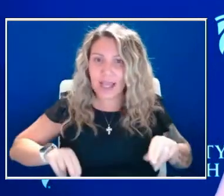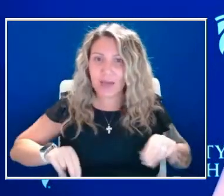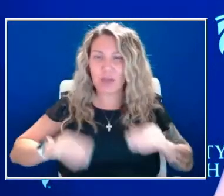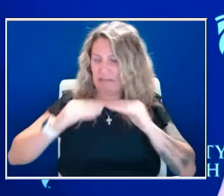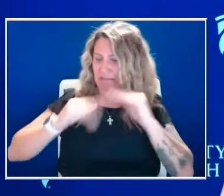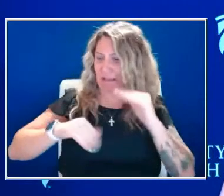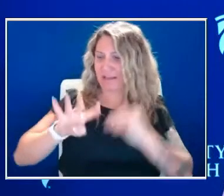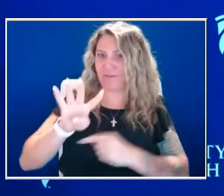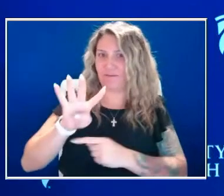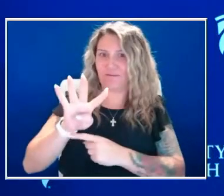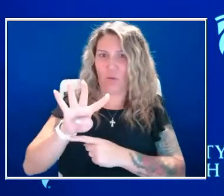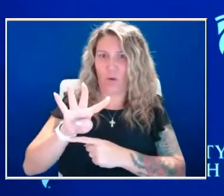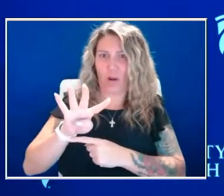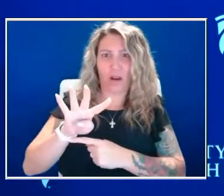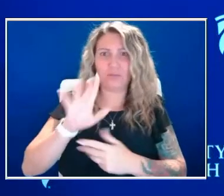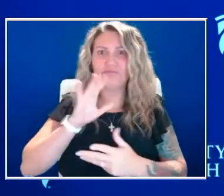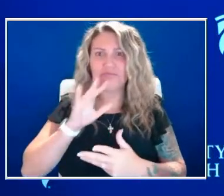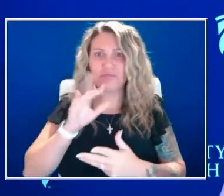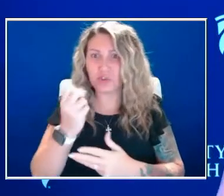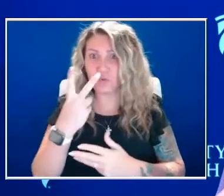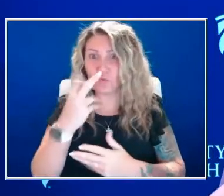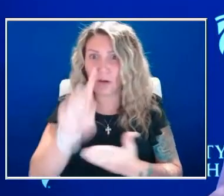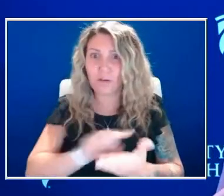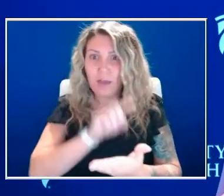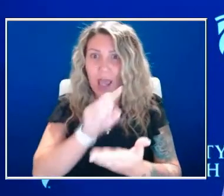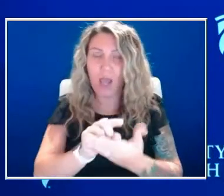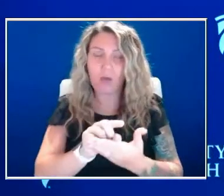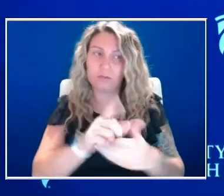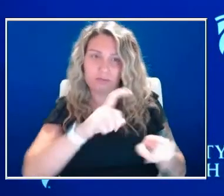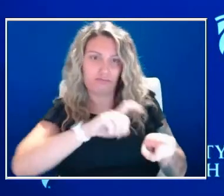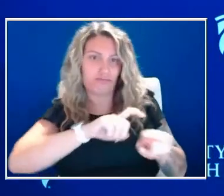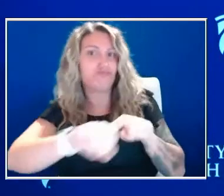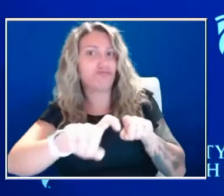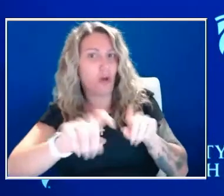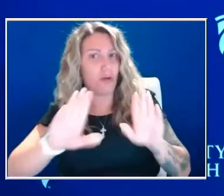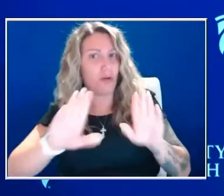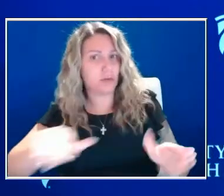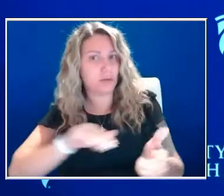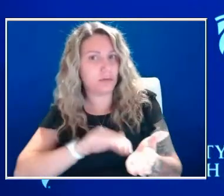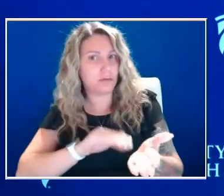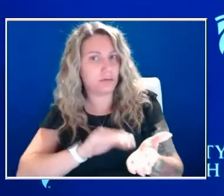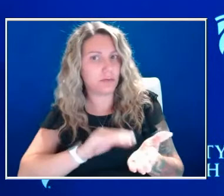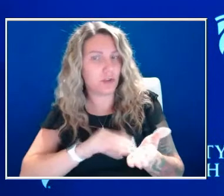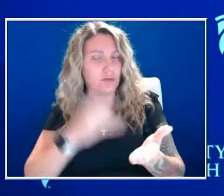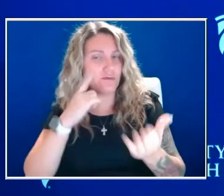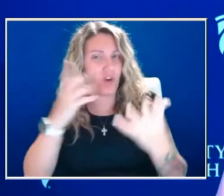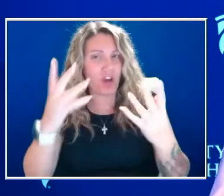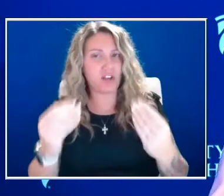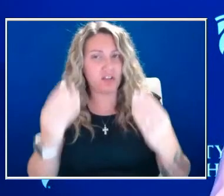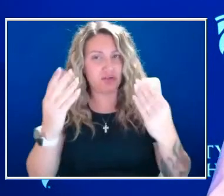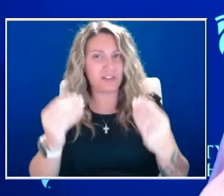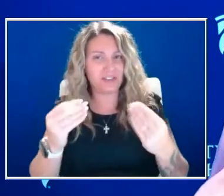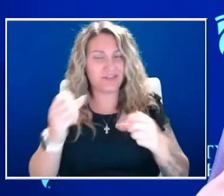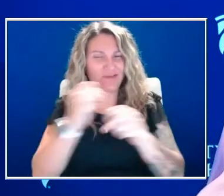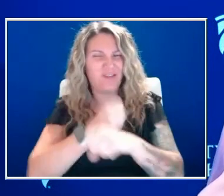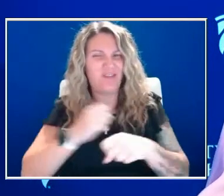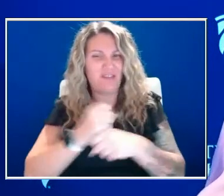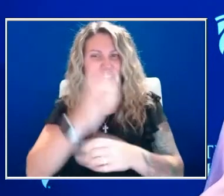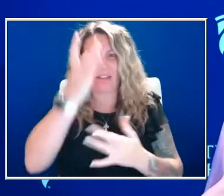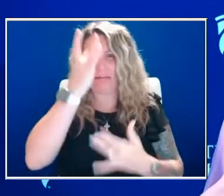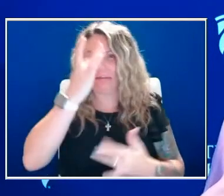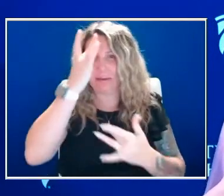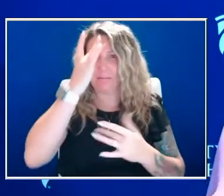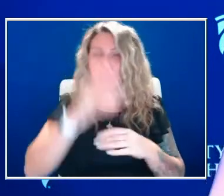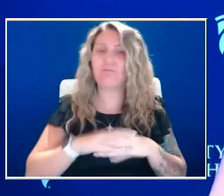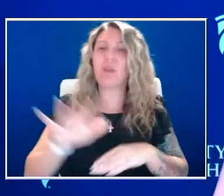to keep them adequately hydrated to help fight this illness. And I just want to lastly say is about day 4 of illness